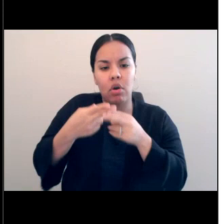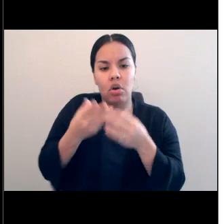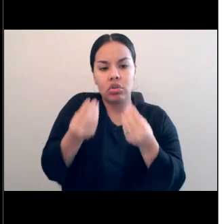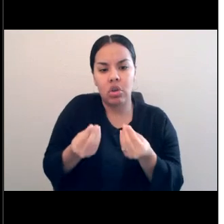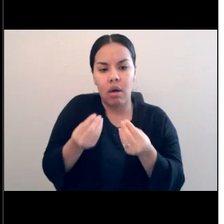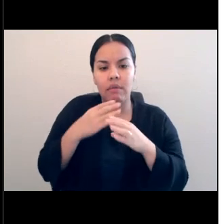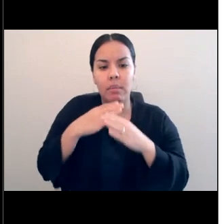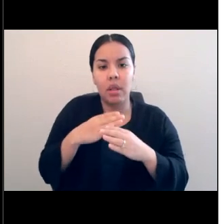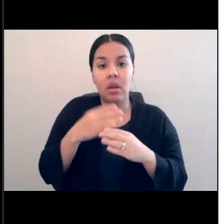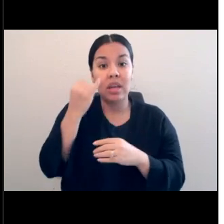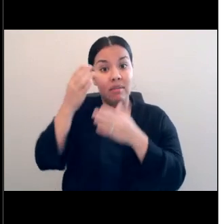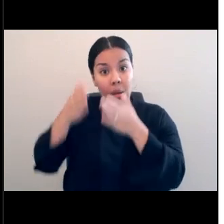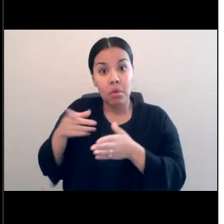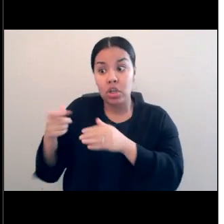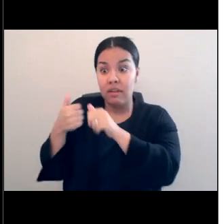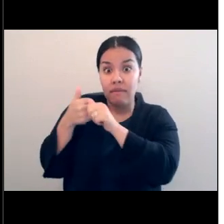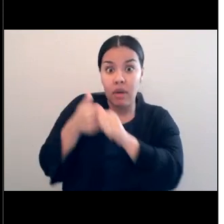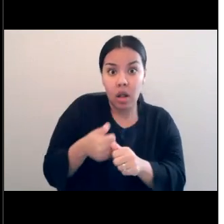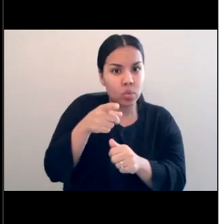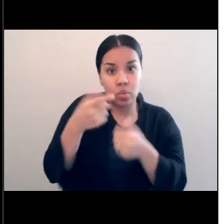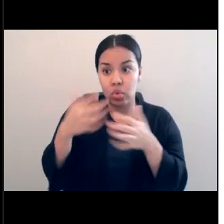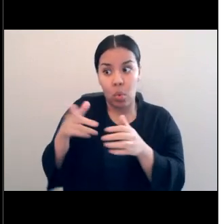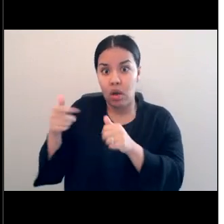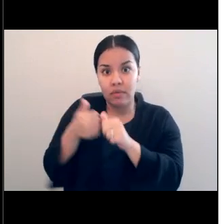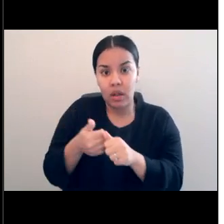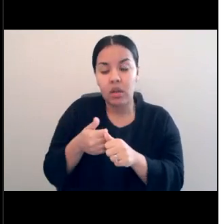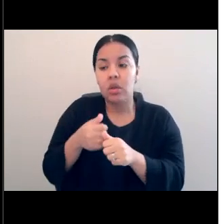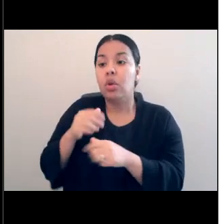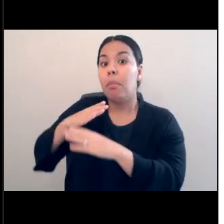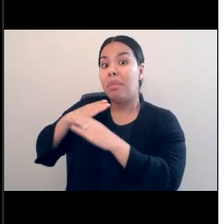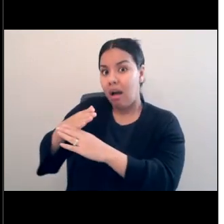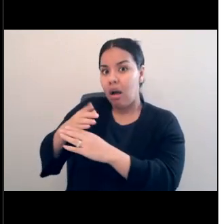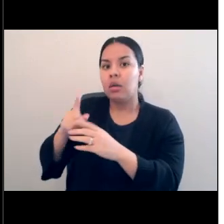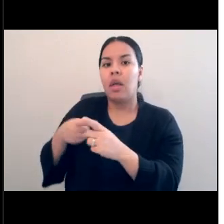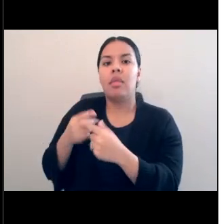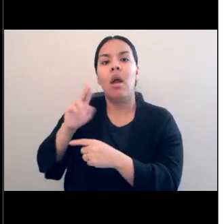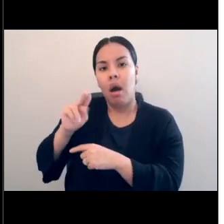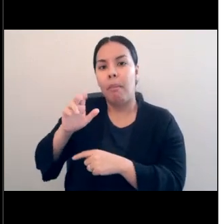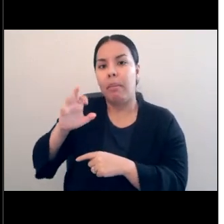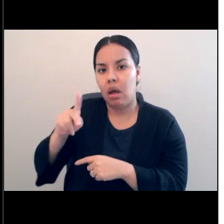following you, you can block them and then immediately unblock them, and they can't tell that you've done that,